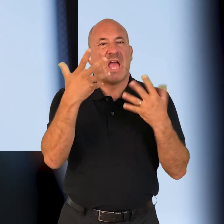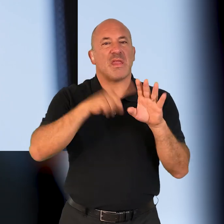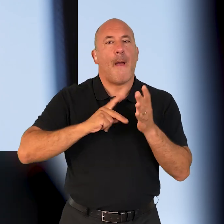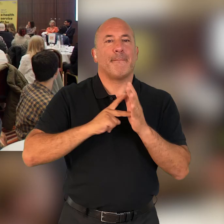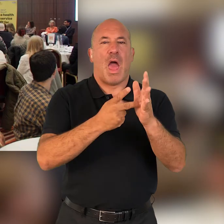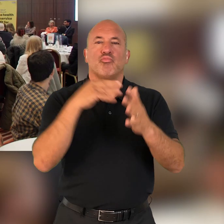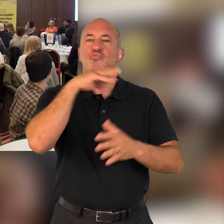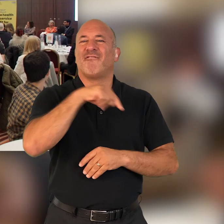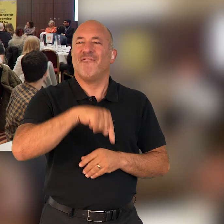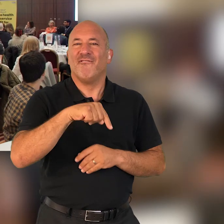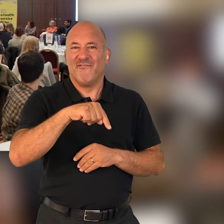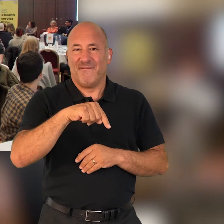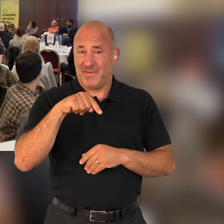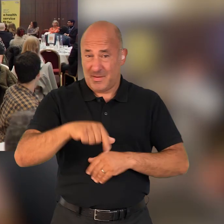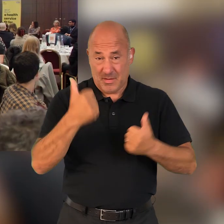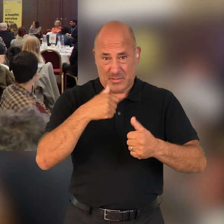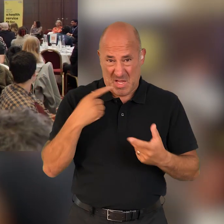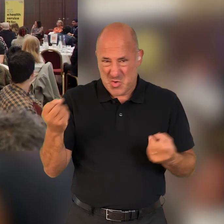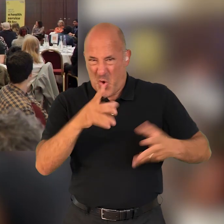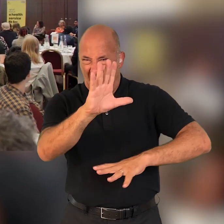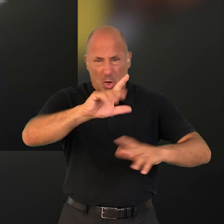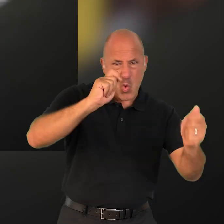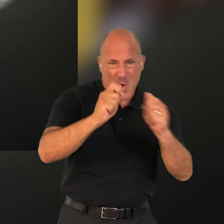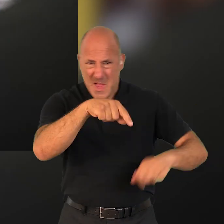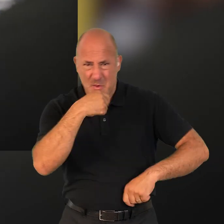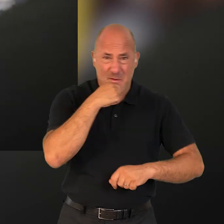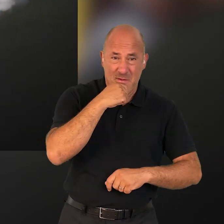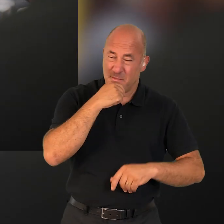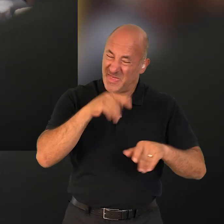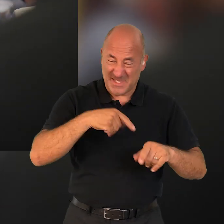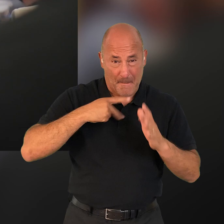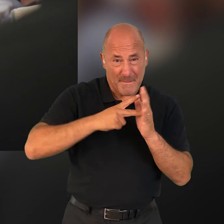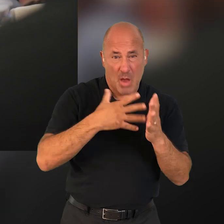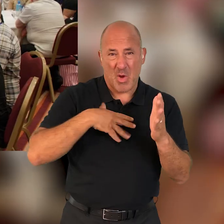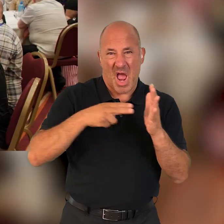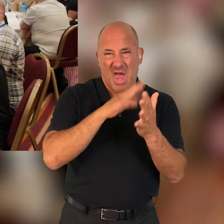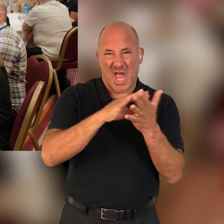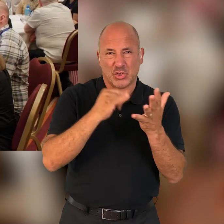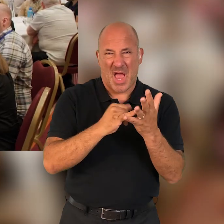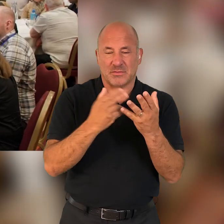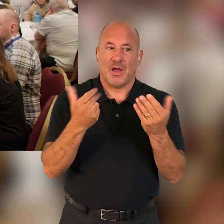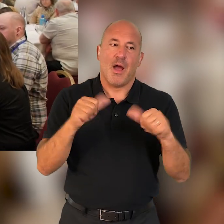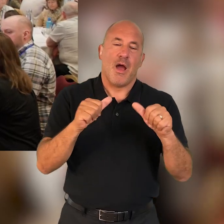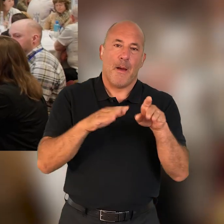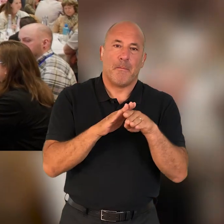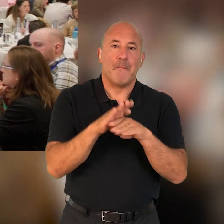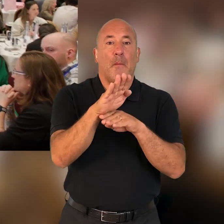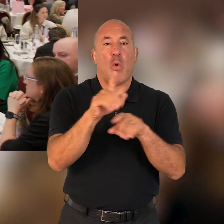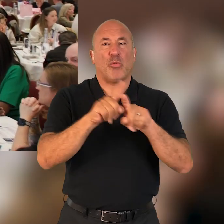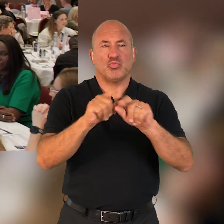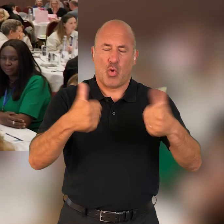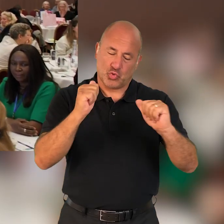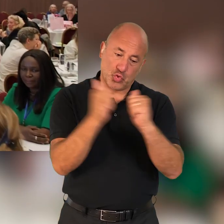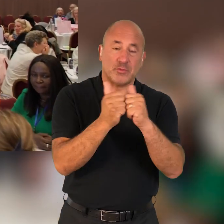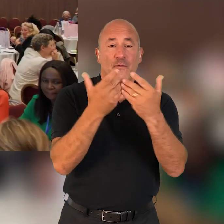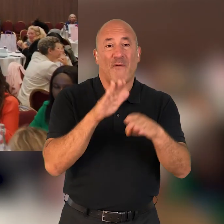the draft 10-year plan, and this is their chance to kick the tires on it, because this has got to be all of our plan to get the NHS not just back on